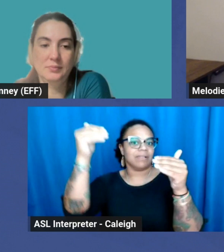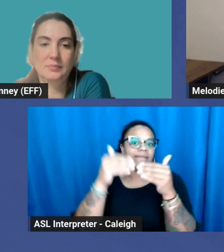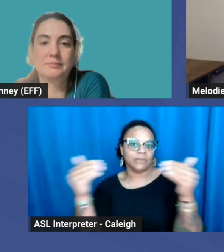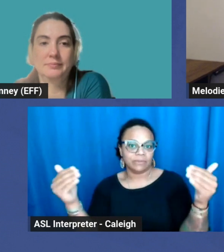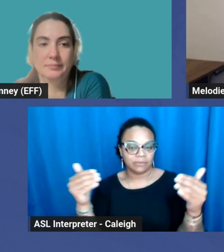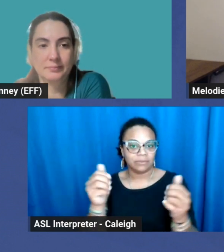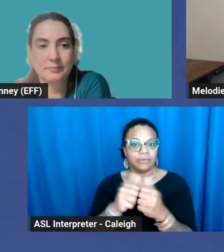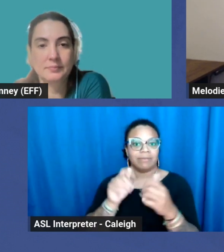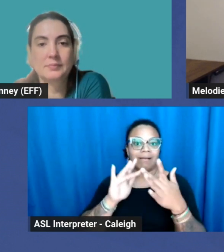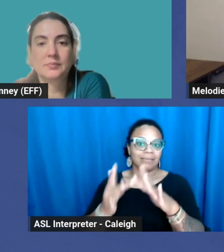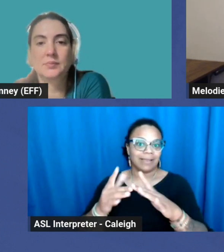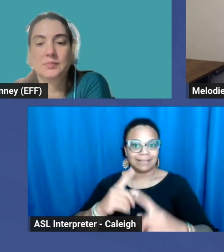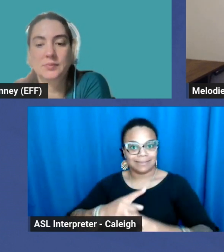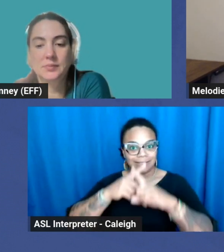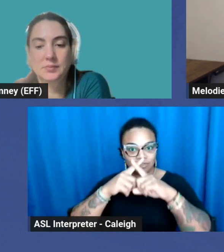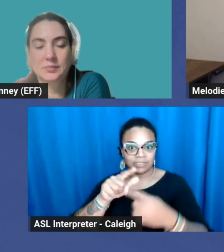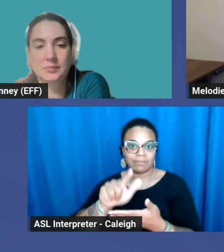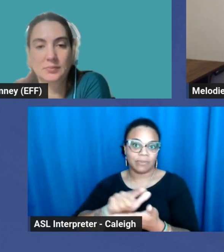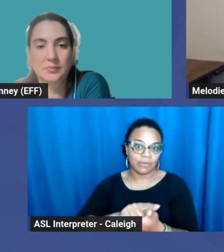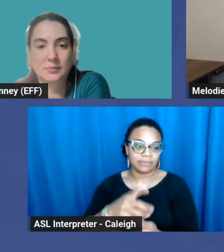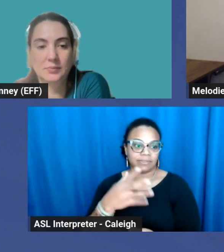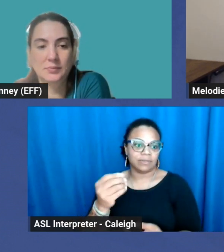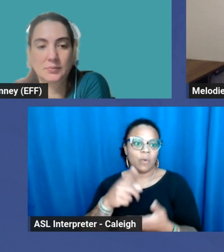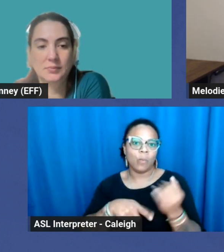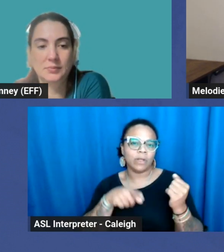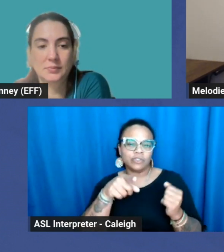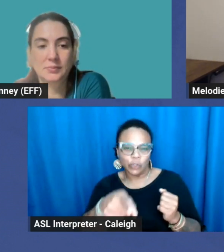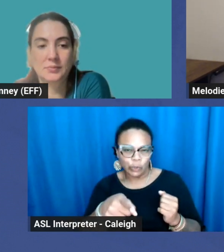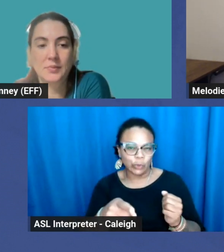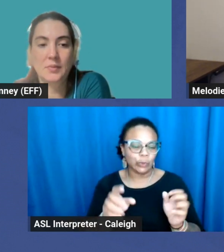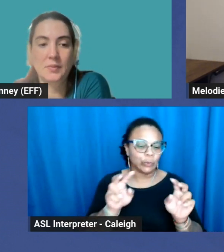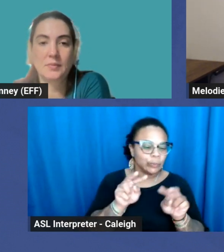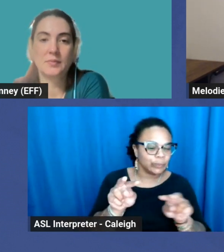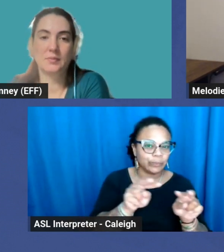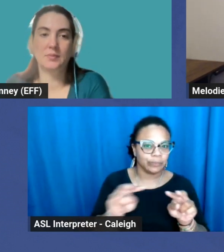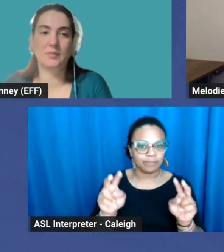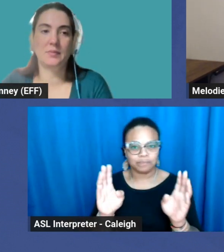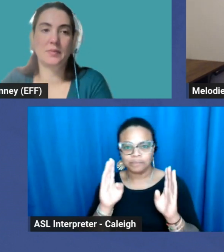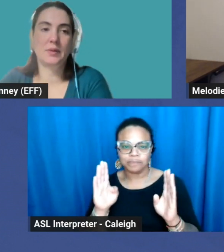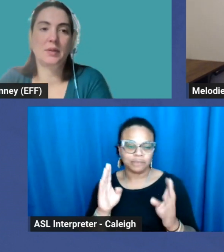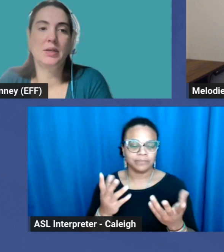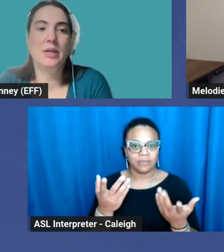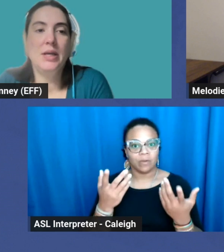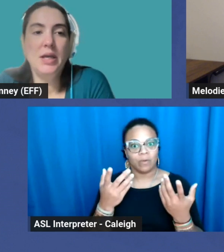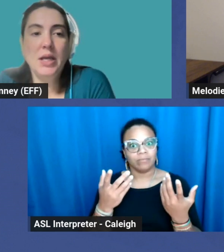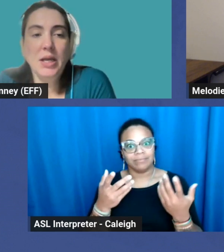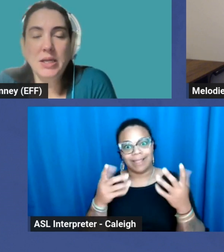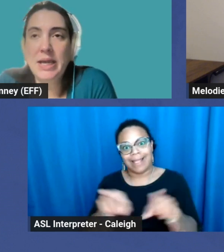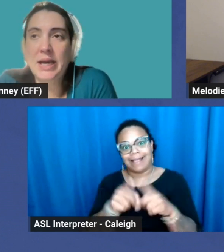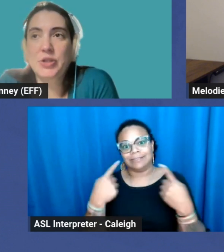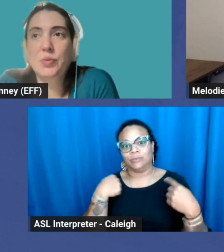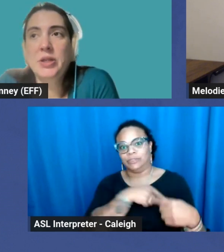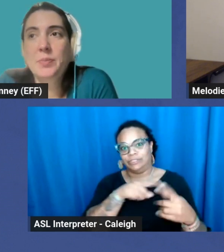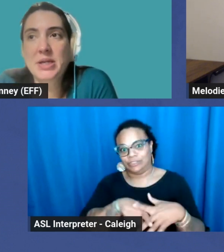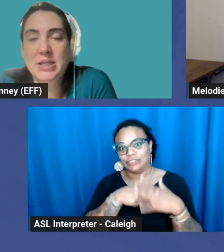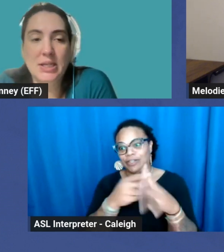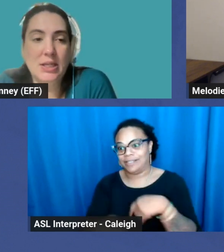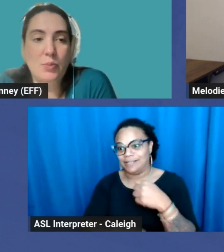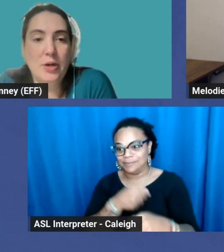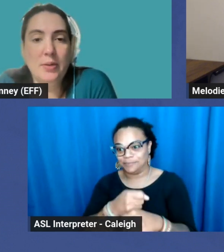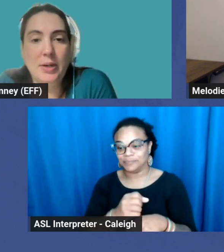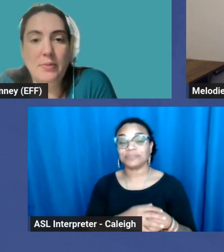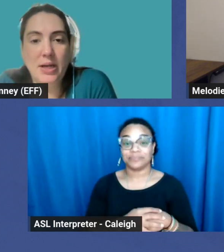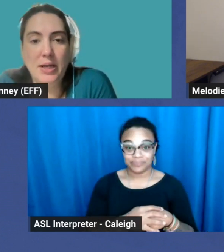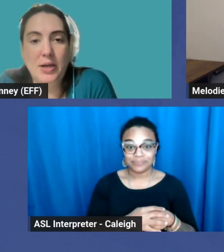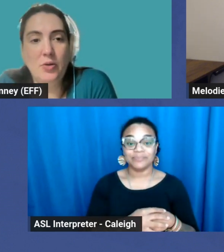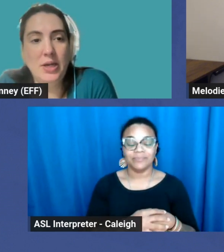censorship legislation, or, what are you watching for as we get underway this year? Yeah, so one of the biggest things that I'm